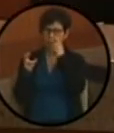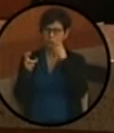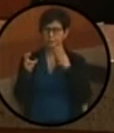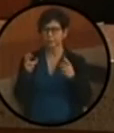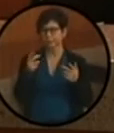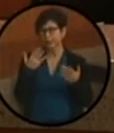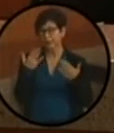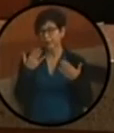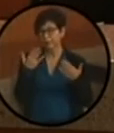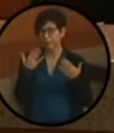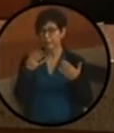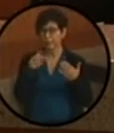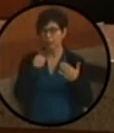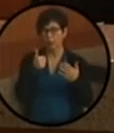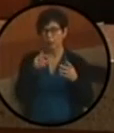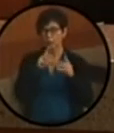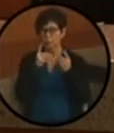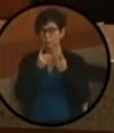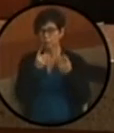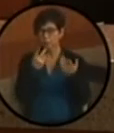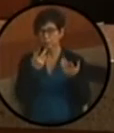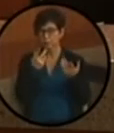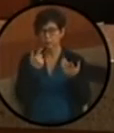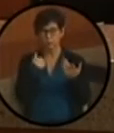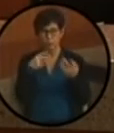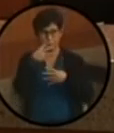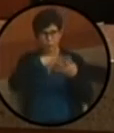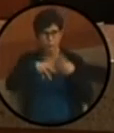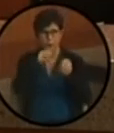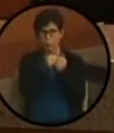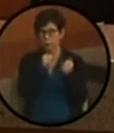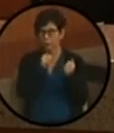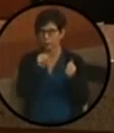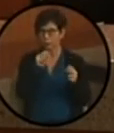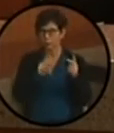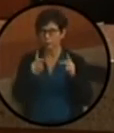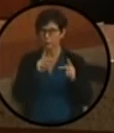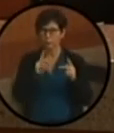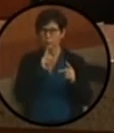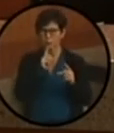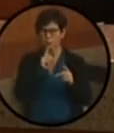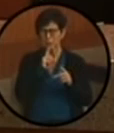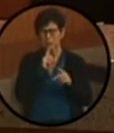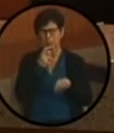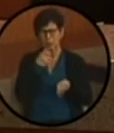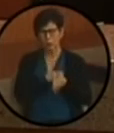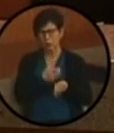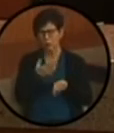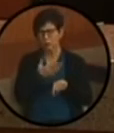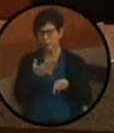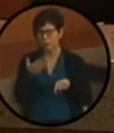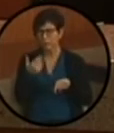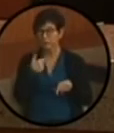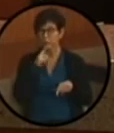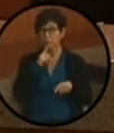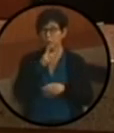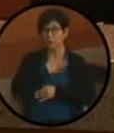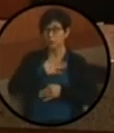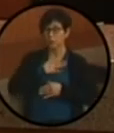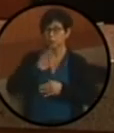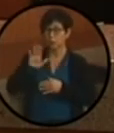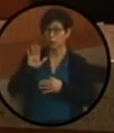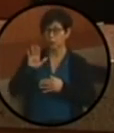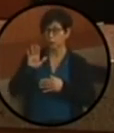departments. It's, you know, you're out there interacting with the community and, you know, really tough stuff. So definitely I appreciate your efforts on this